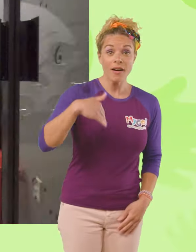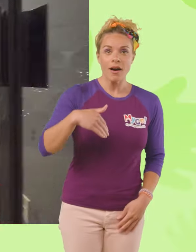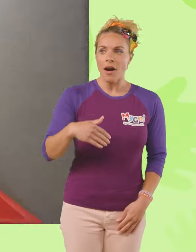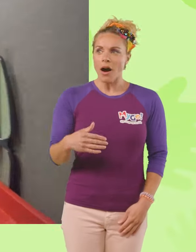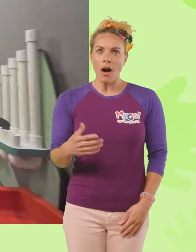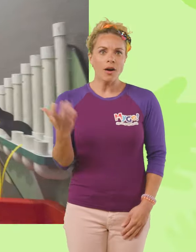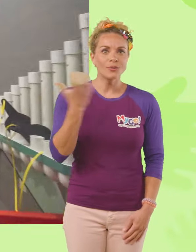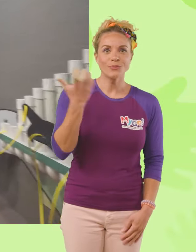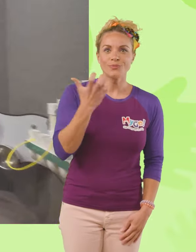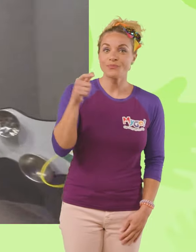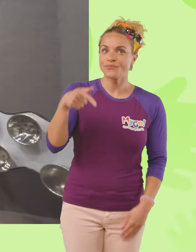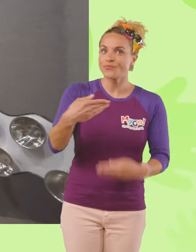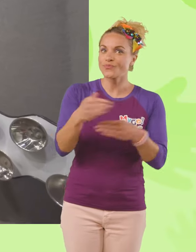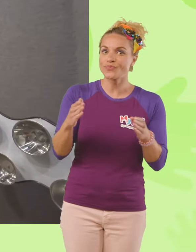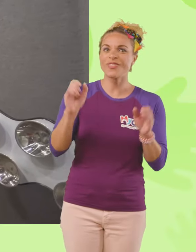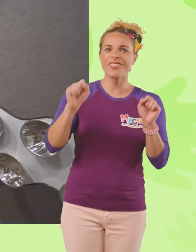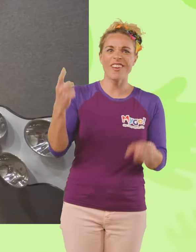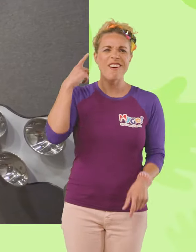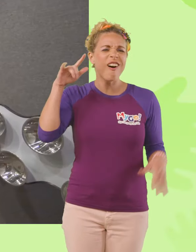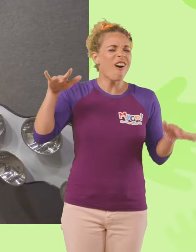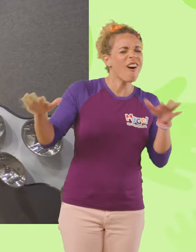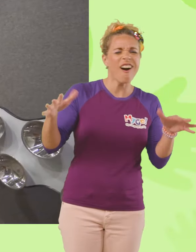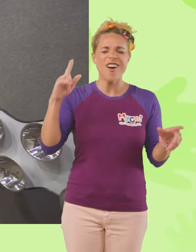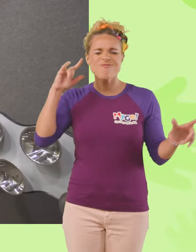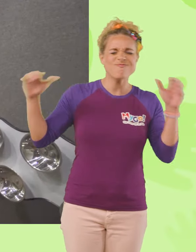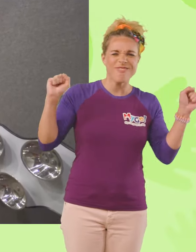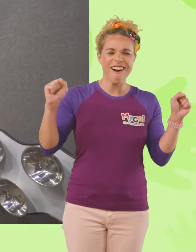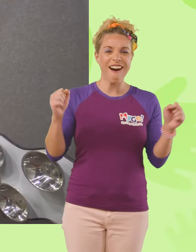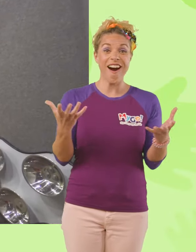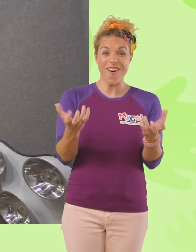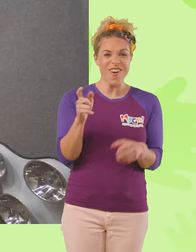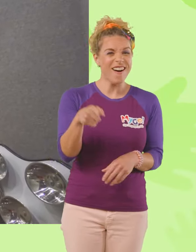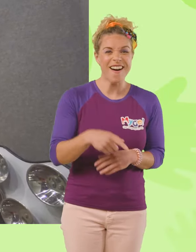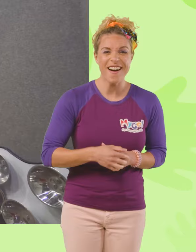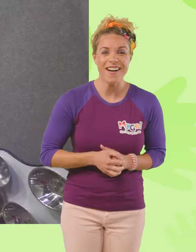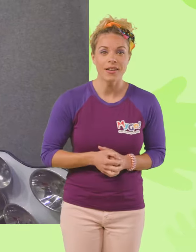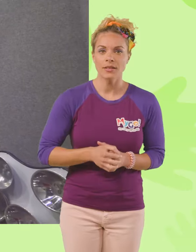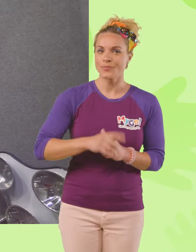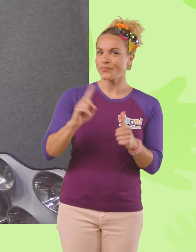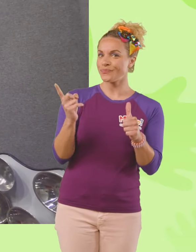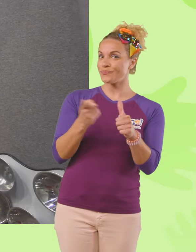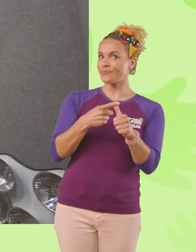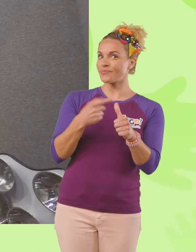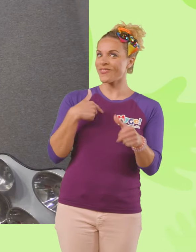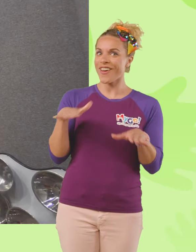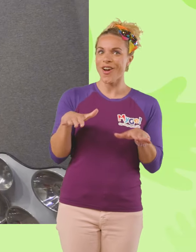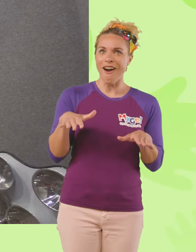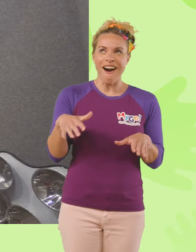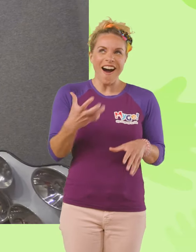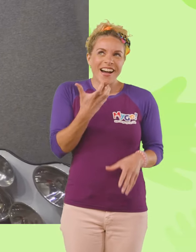Whoa! This room is a room that you can make as much noise as you want. First thing I'm gonna do is